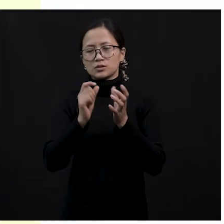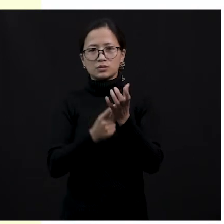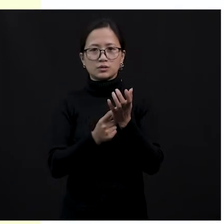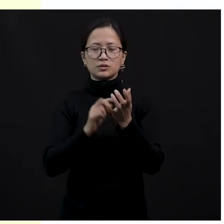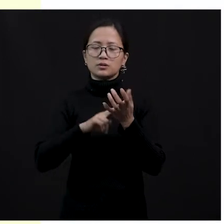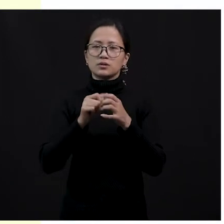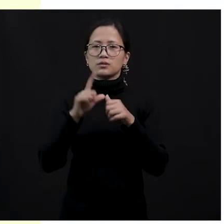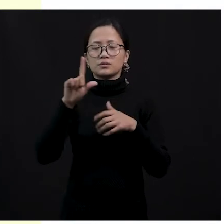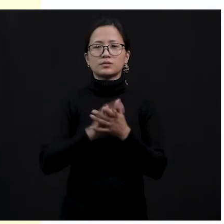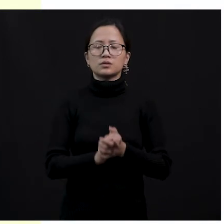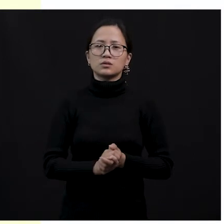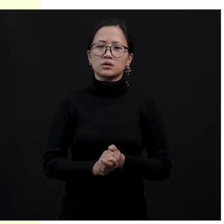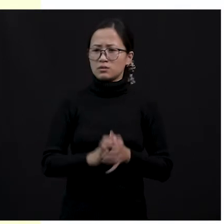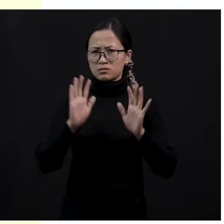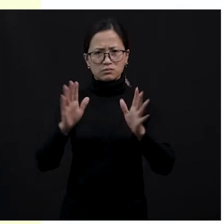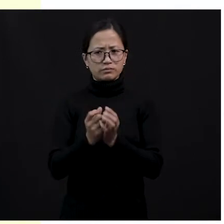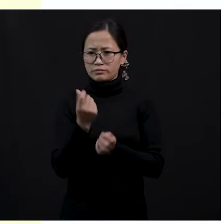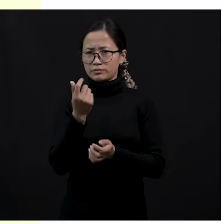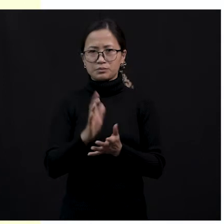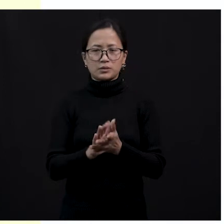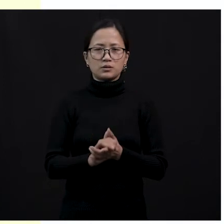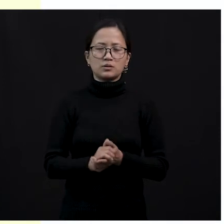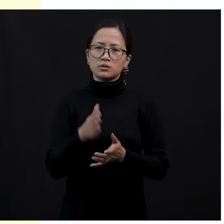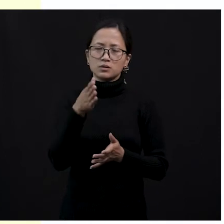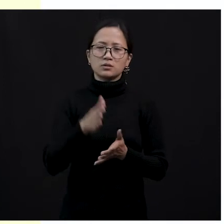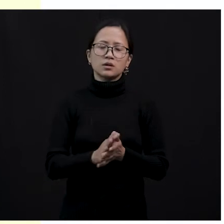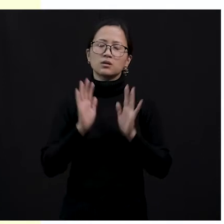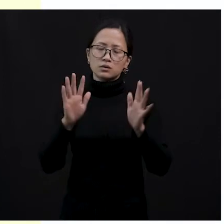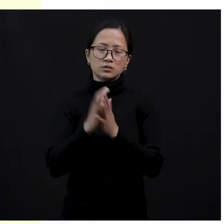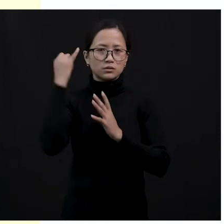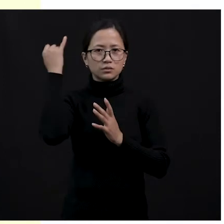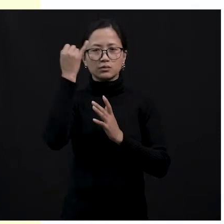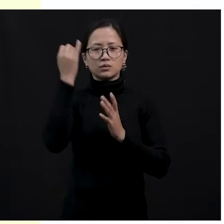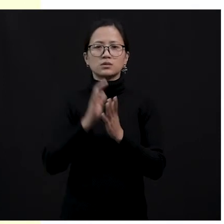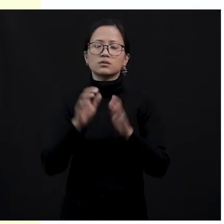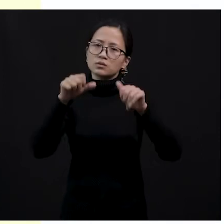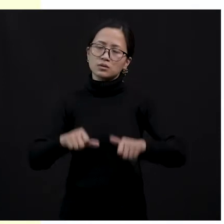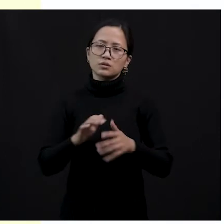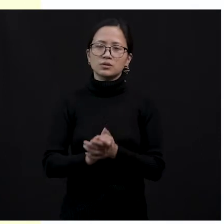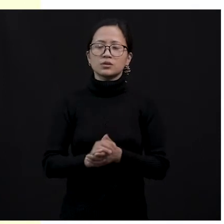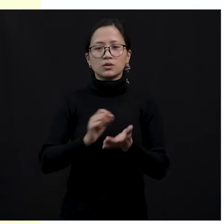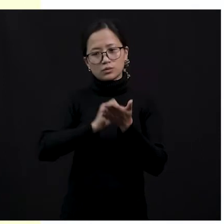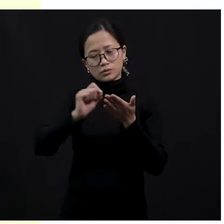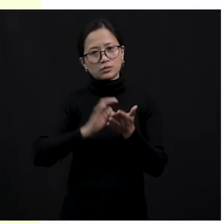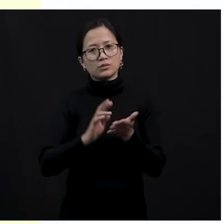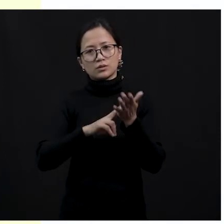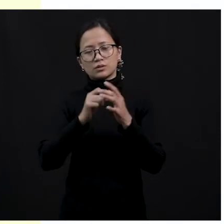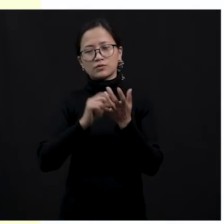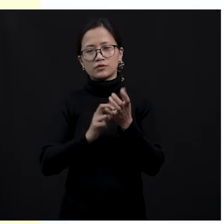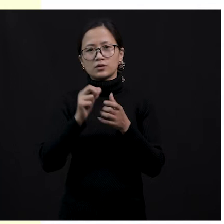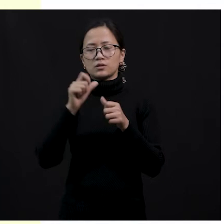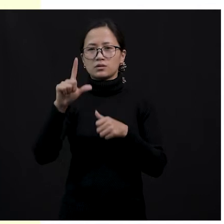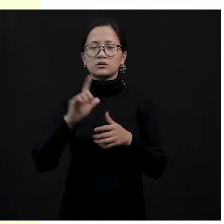his, even though he does not have money, because he has imagination, he was able to write a novel out